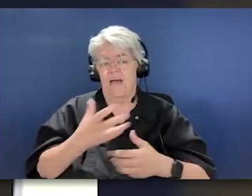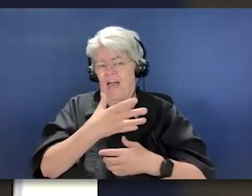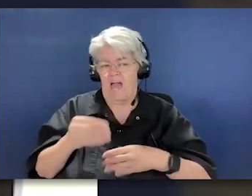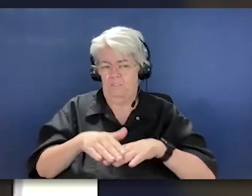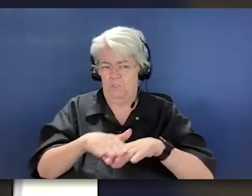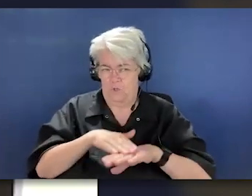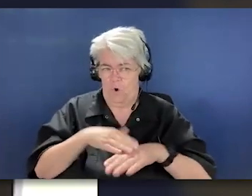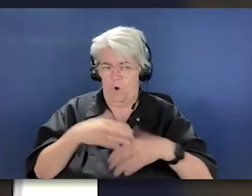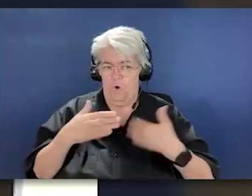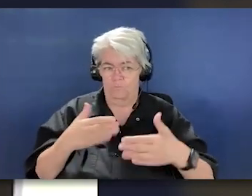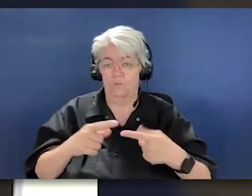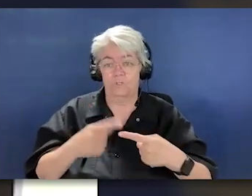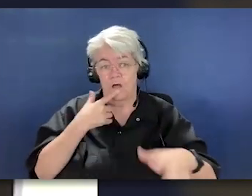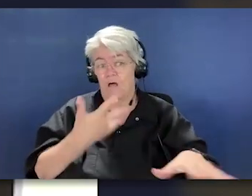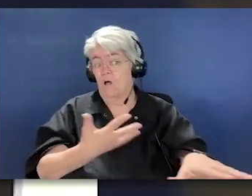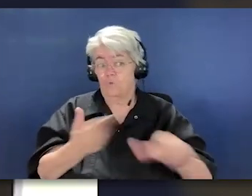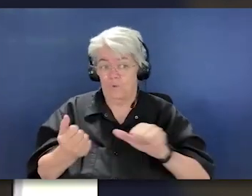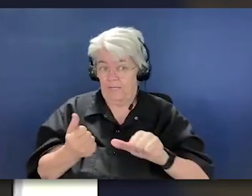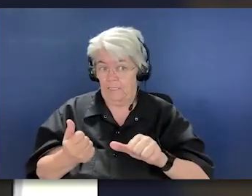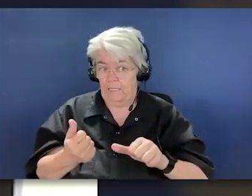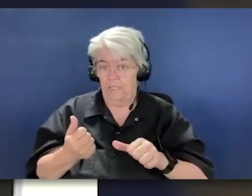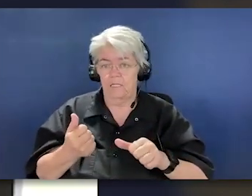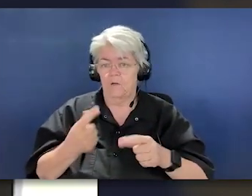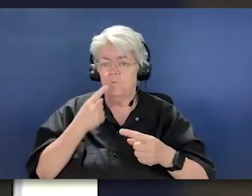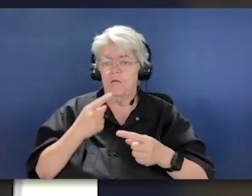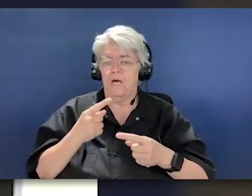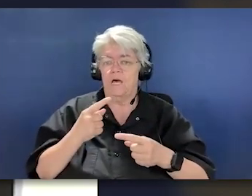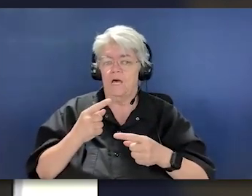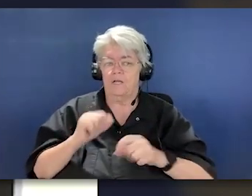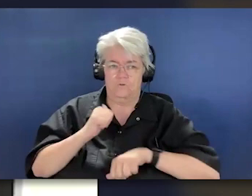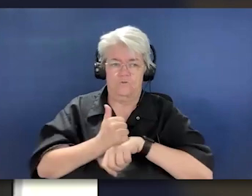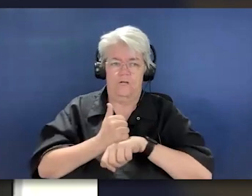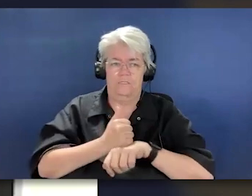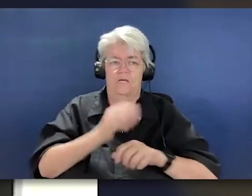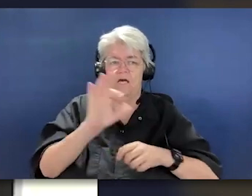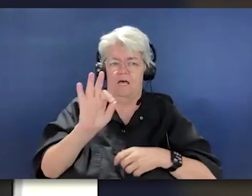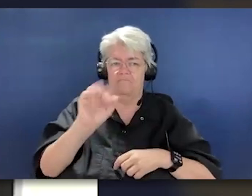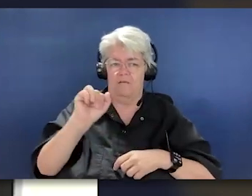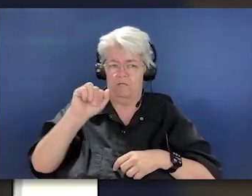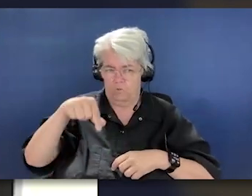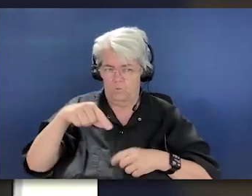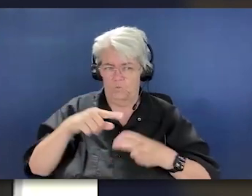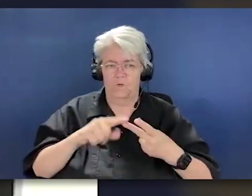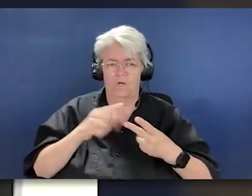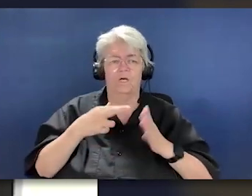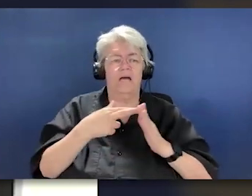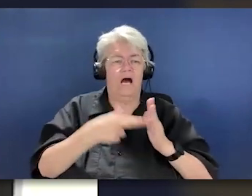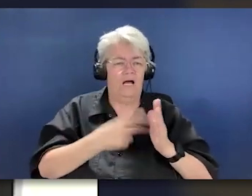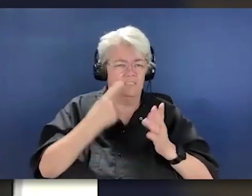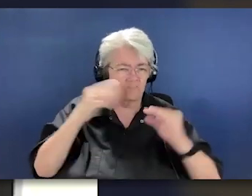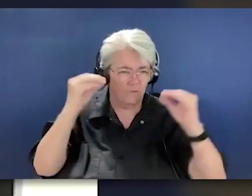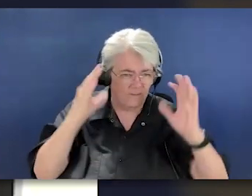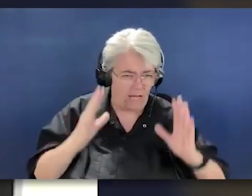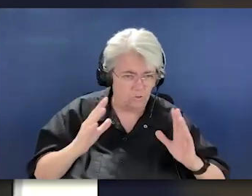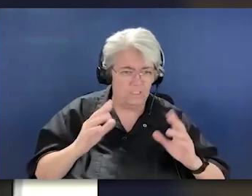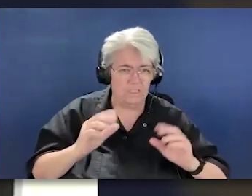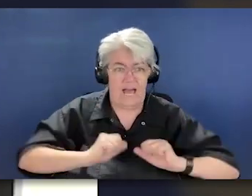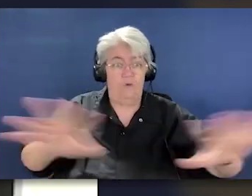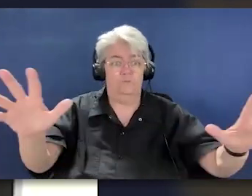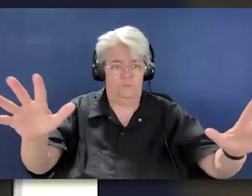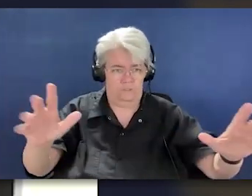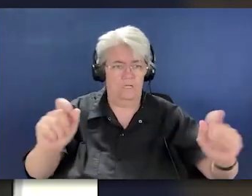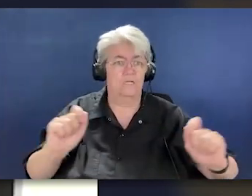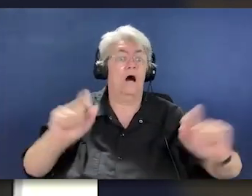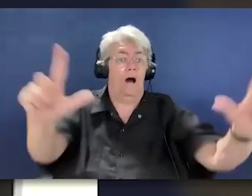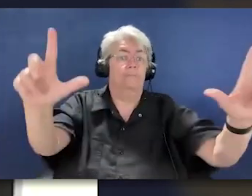very quickly we got a set of FAQs, some guidance for our faculty out and up